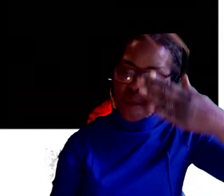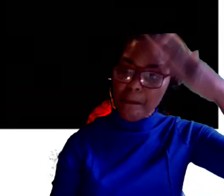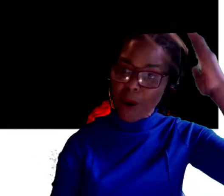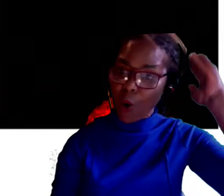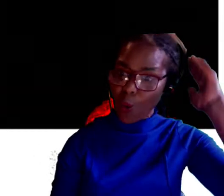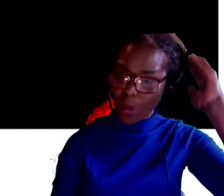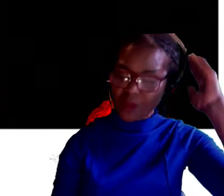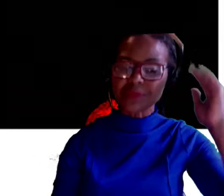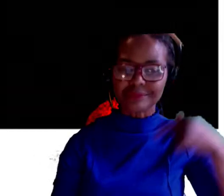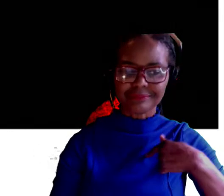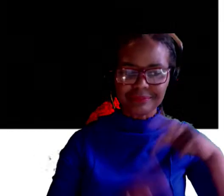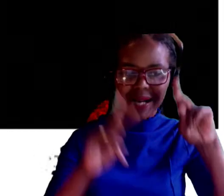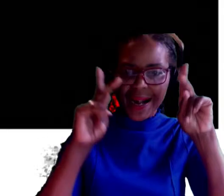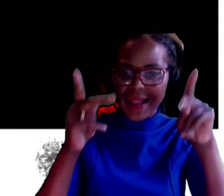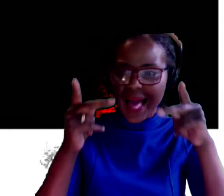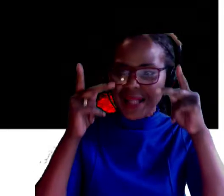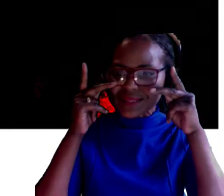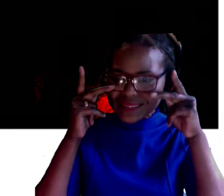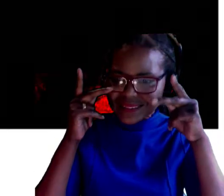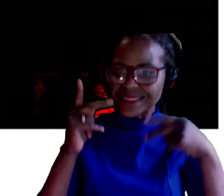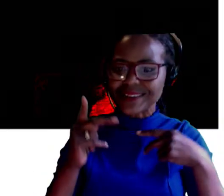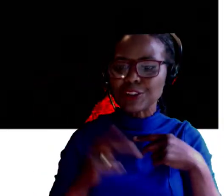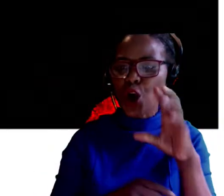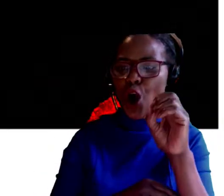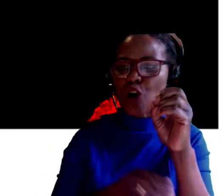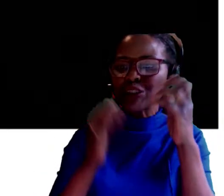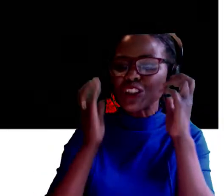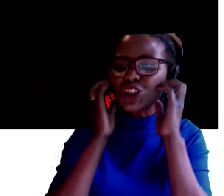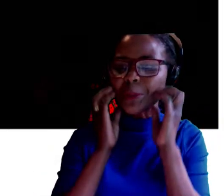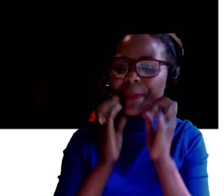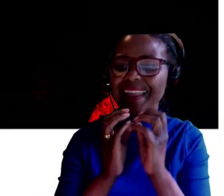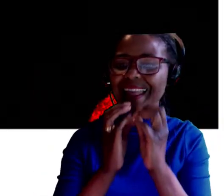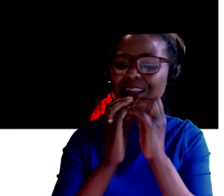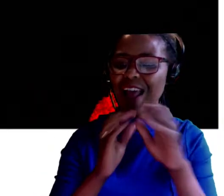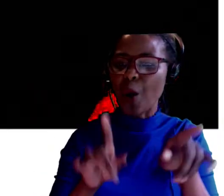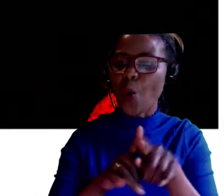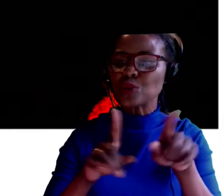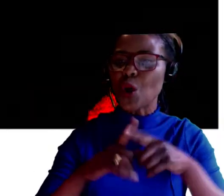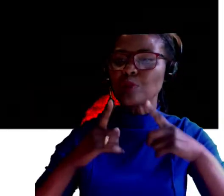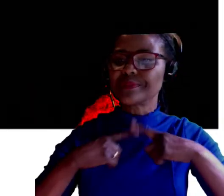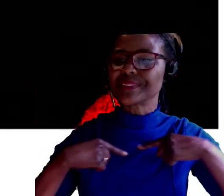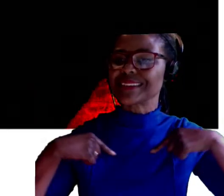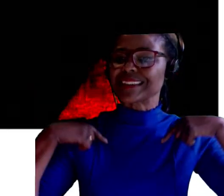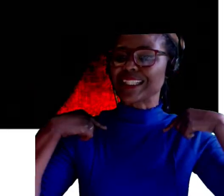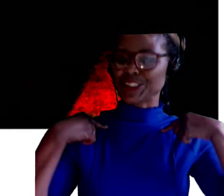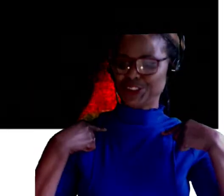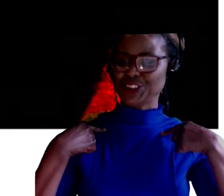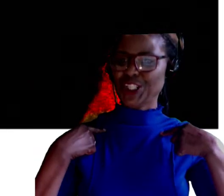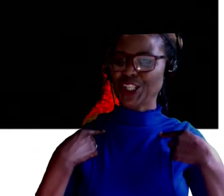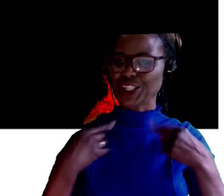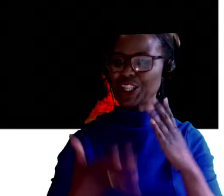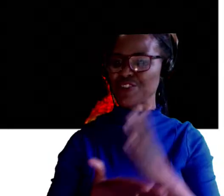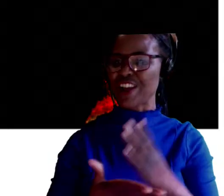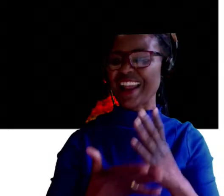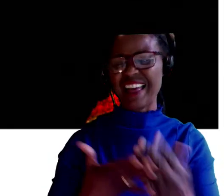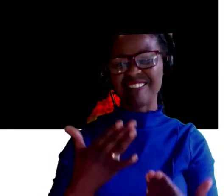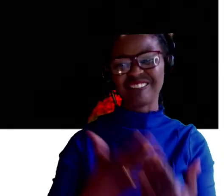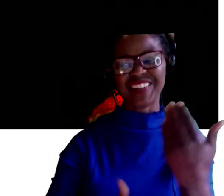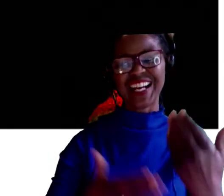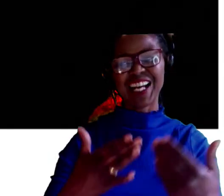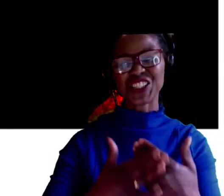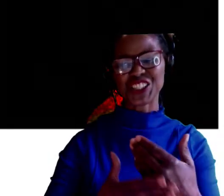wearing glasses. I have an orange beard. And I'm also wearing an Aphex Twin T-shirt, which is very on-brand.